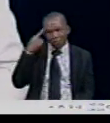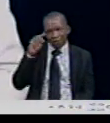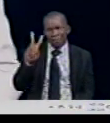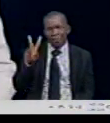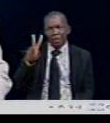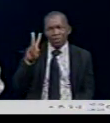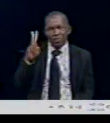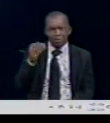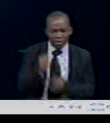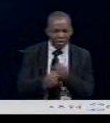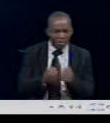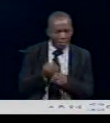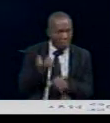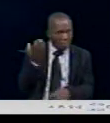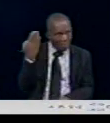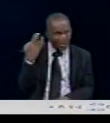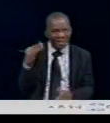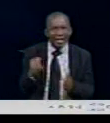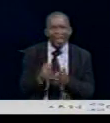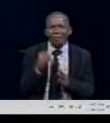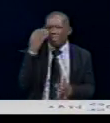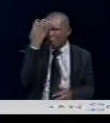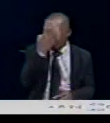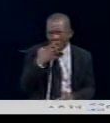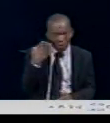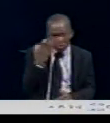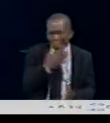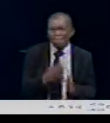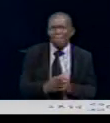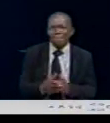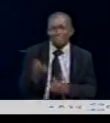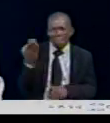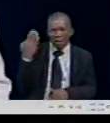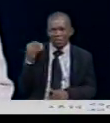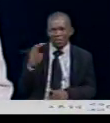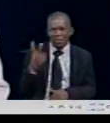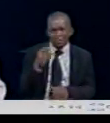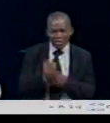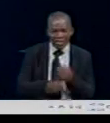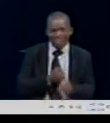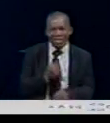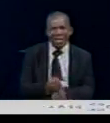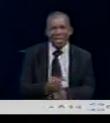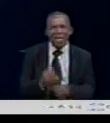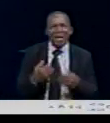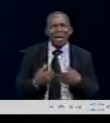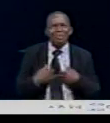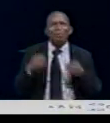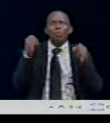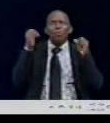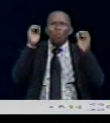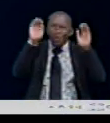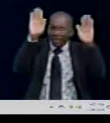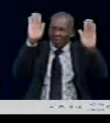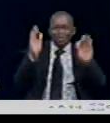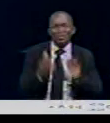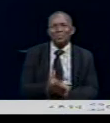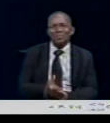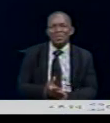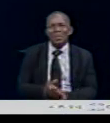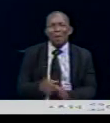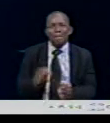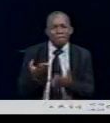2 years have been awesome. The past 2 years have been amazing. The